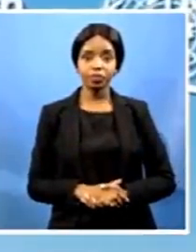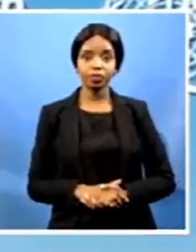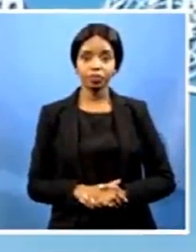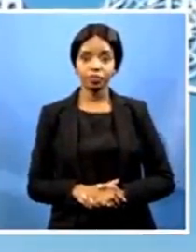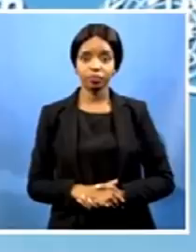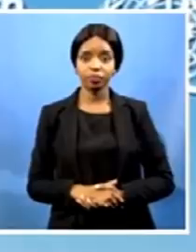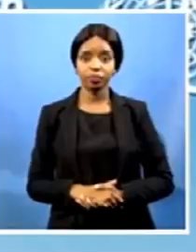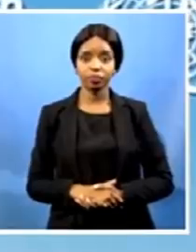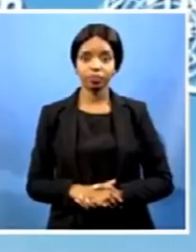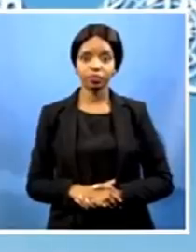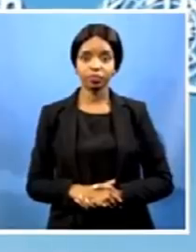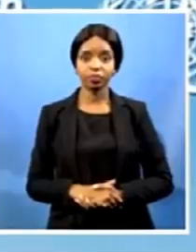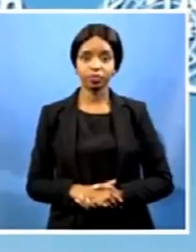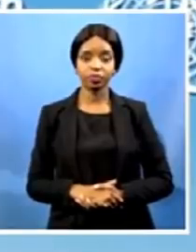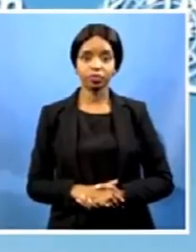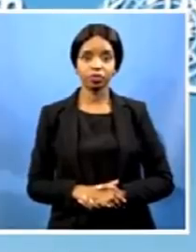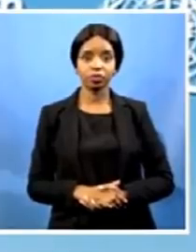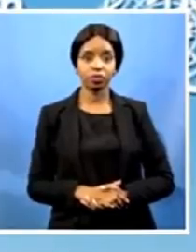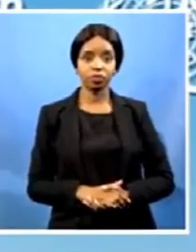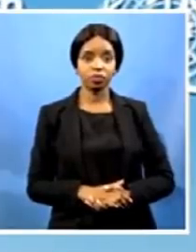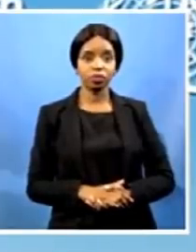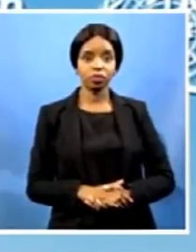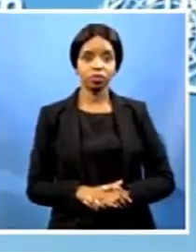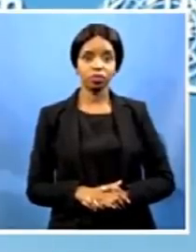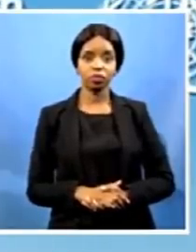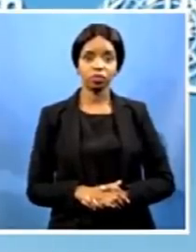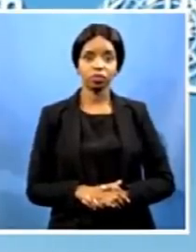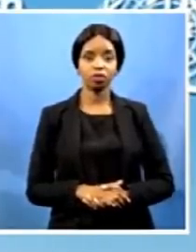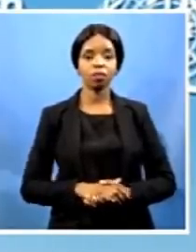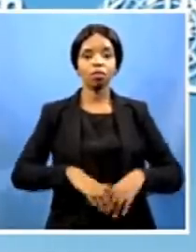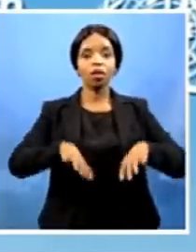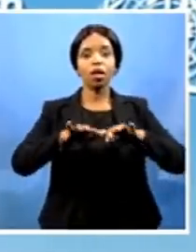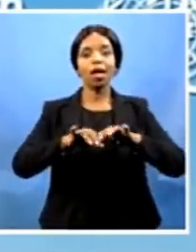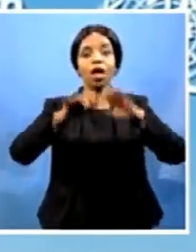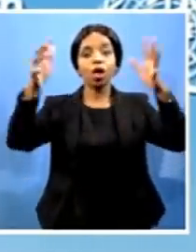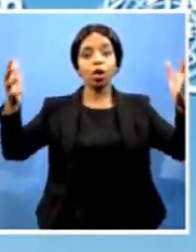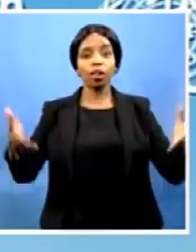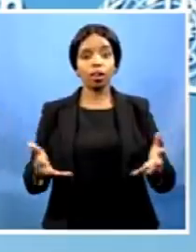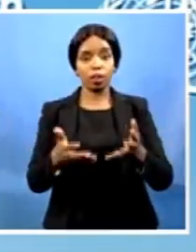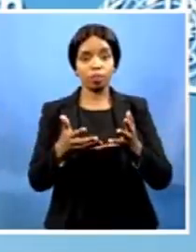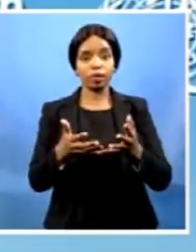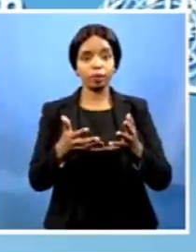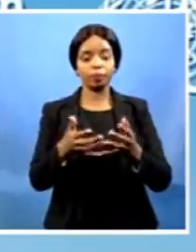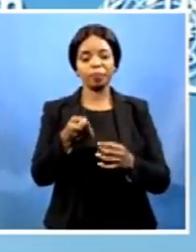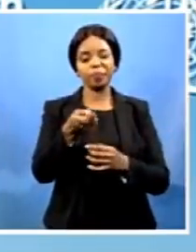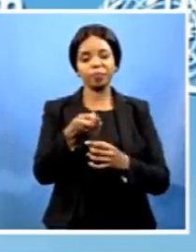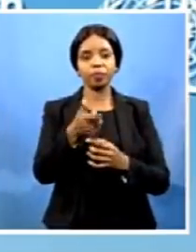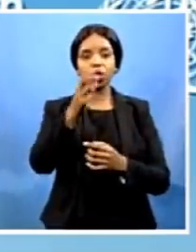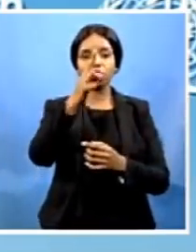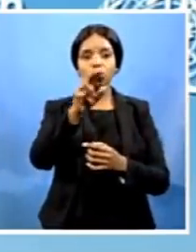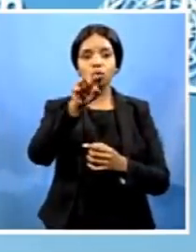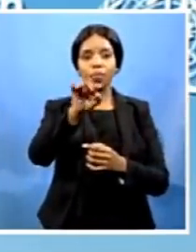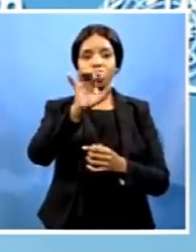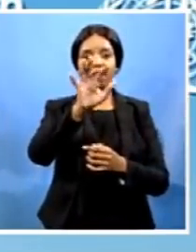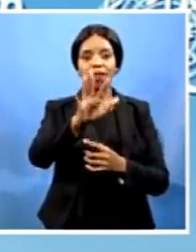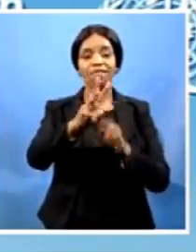Globally, almost 2.5 million cases of COVID-19 have now been reported to WHO, and